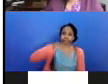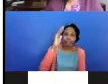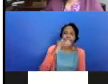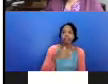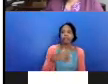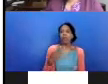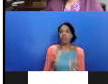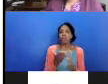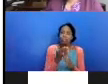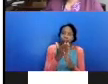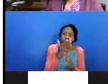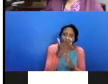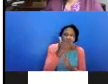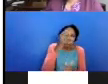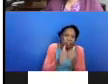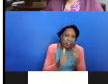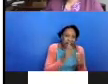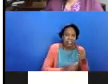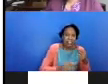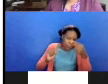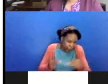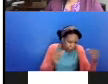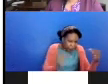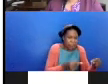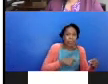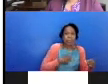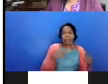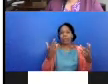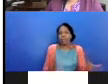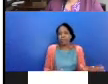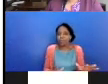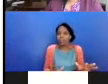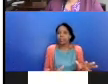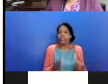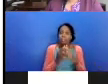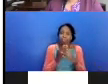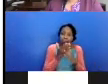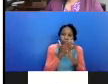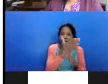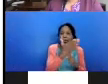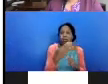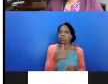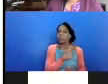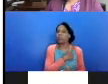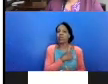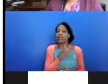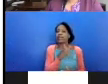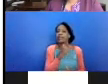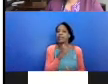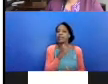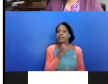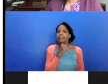or other experiences of violence because we thought that we were going to lose